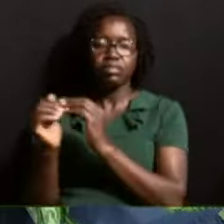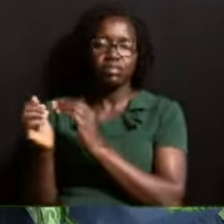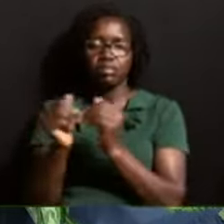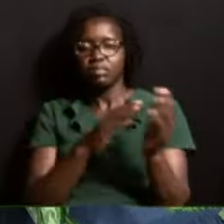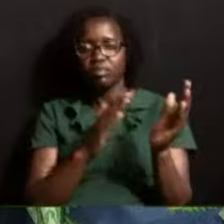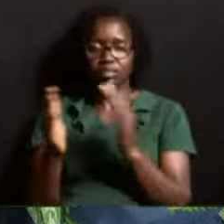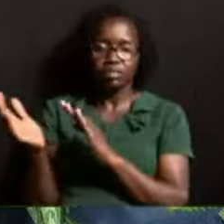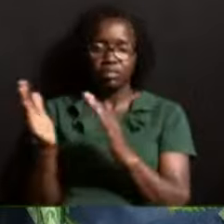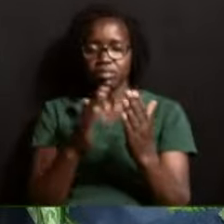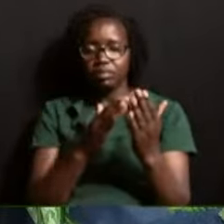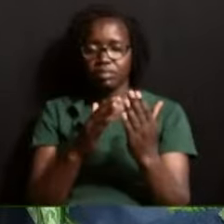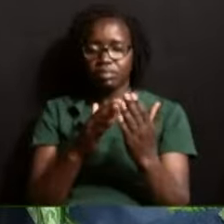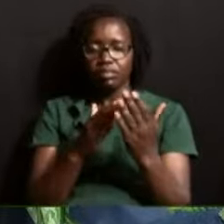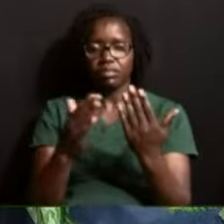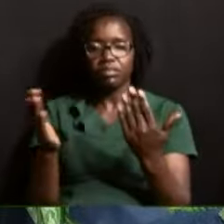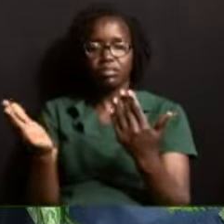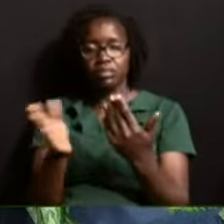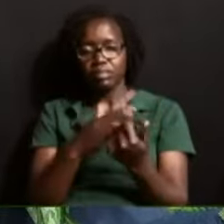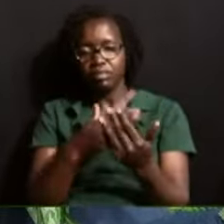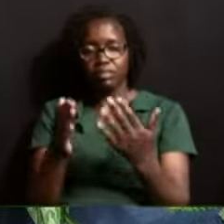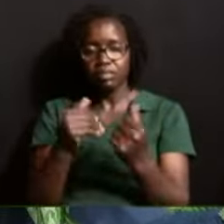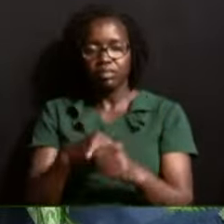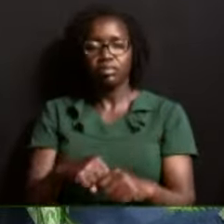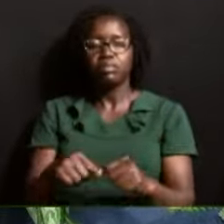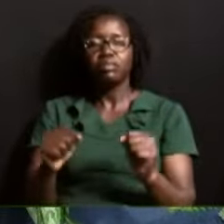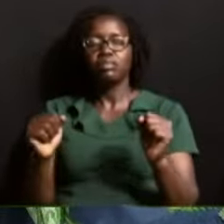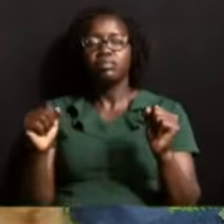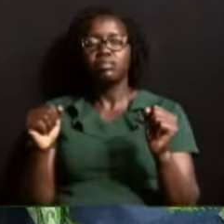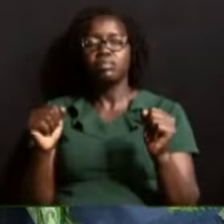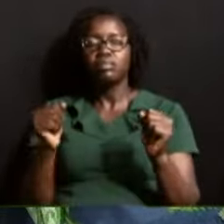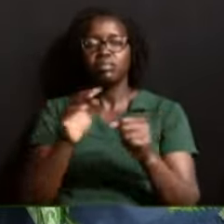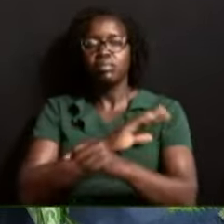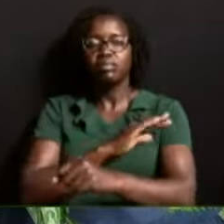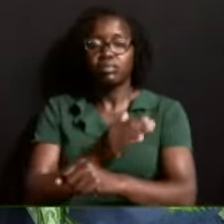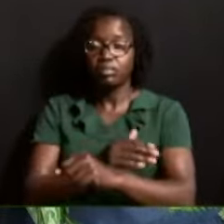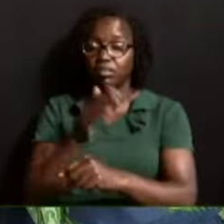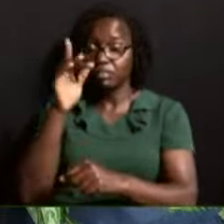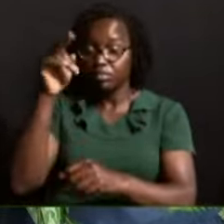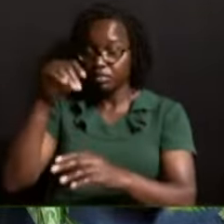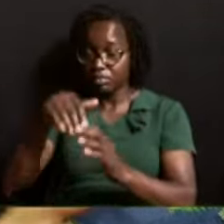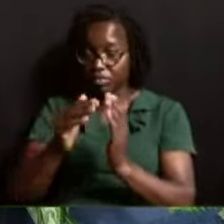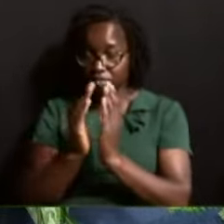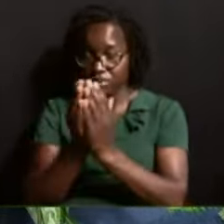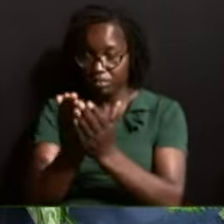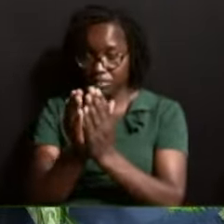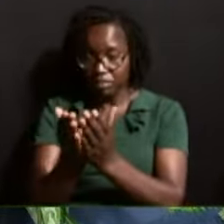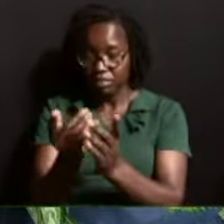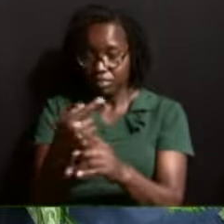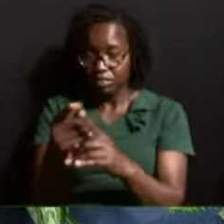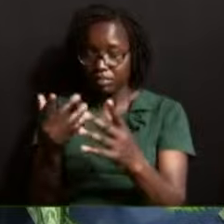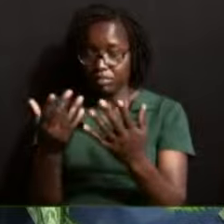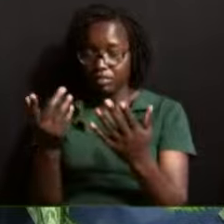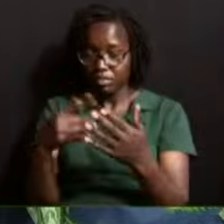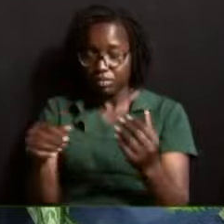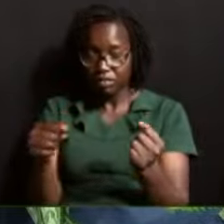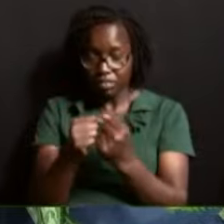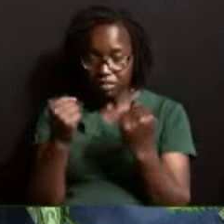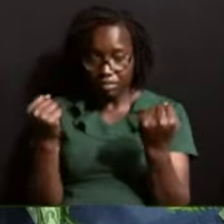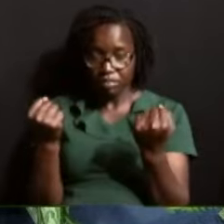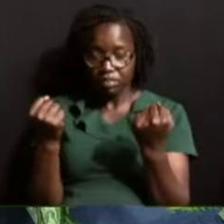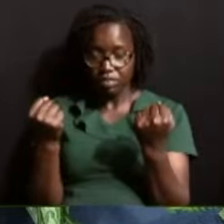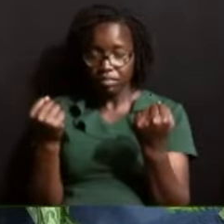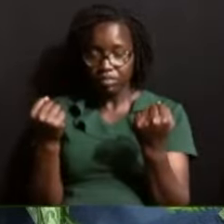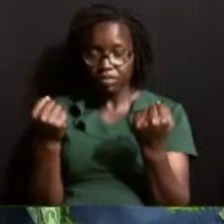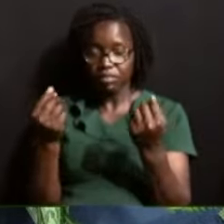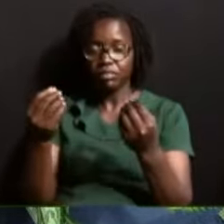was filling. You had the capacity. You were in the boat. But now look what has happened. They give